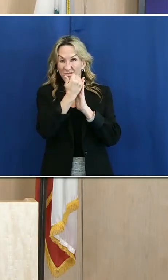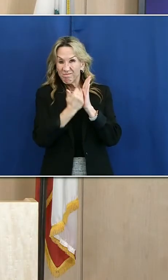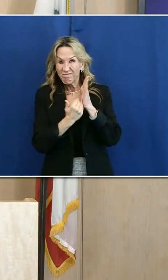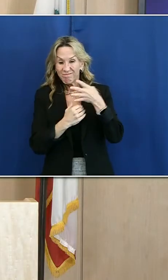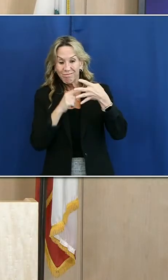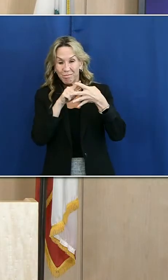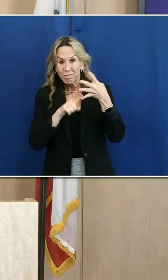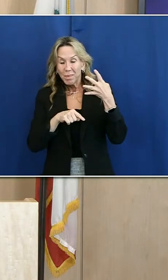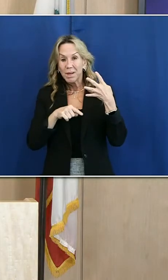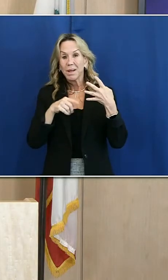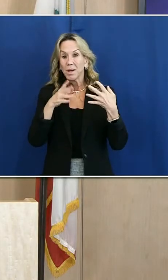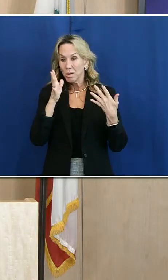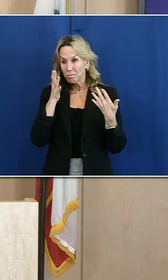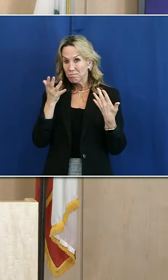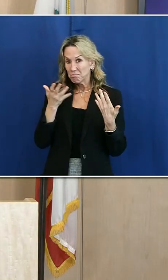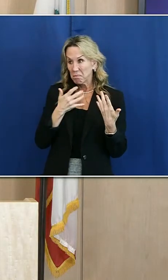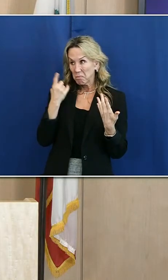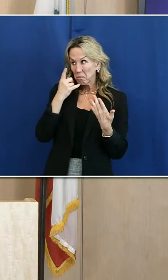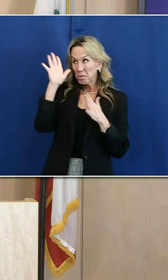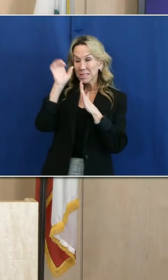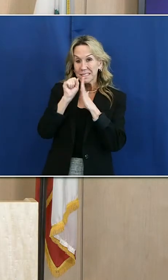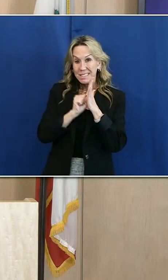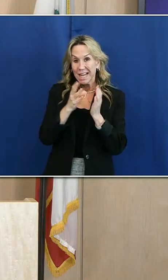permit Legoland to open?